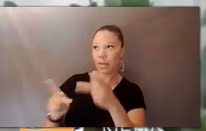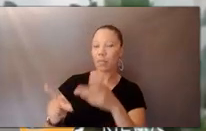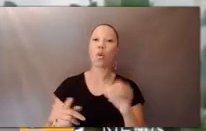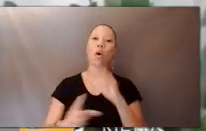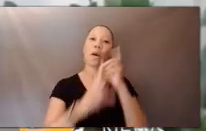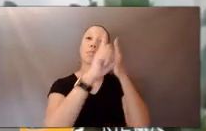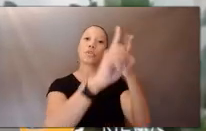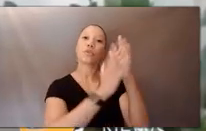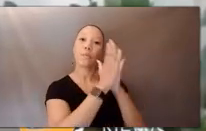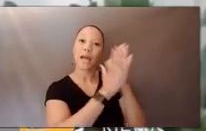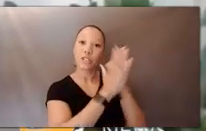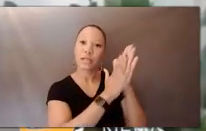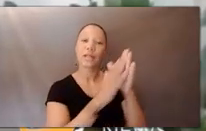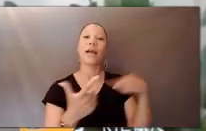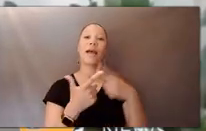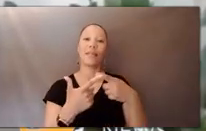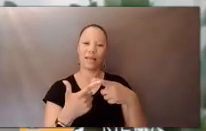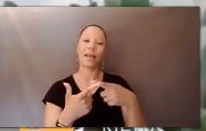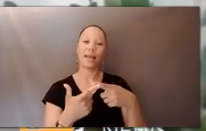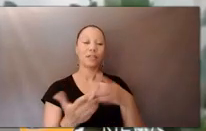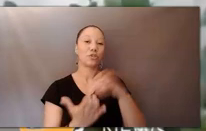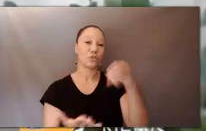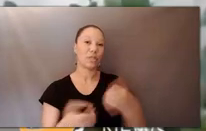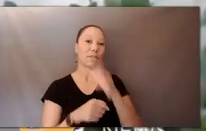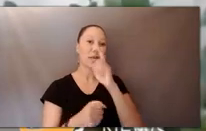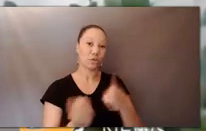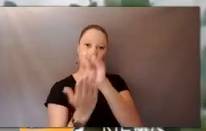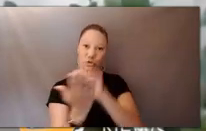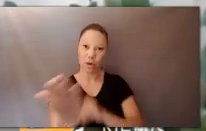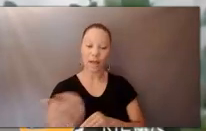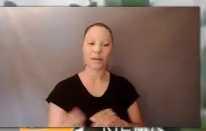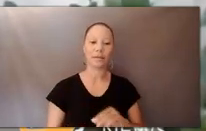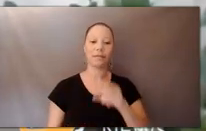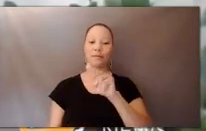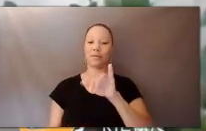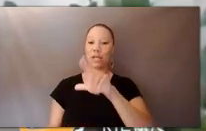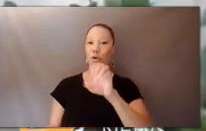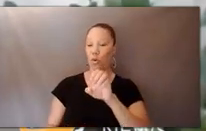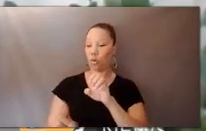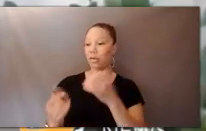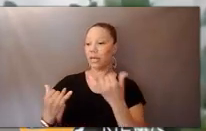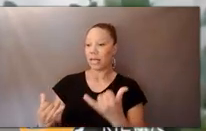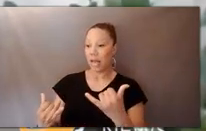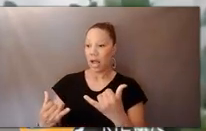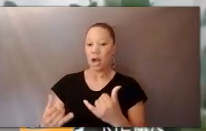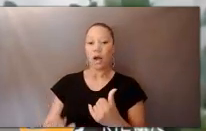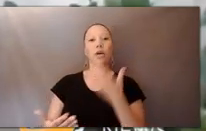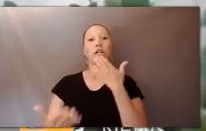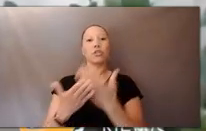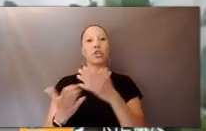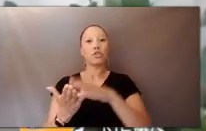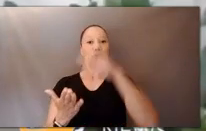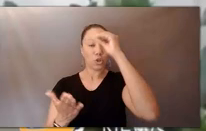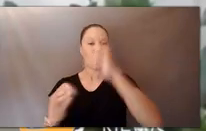And they should share those things and track those things. Okay, excellent. It's a really good time to learn and research what